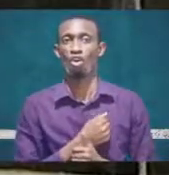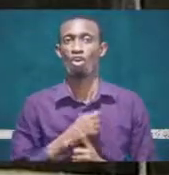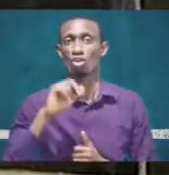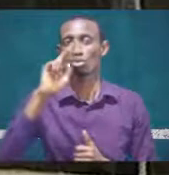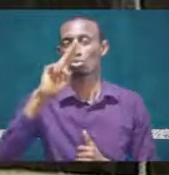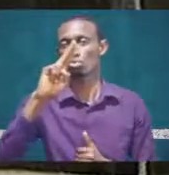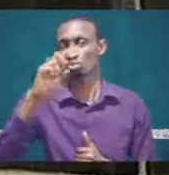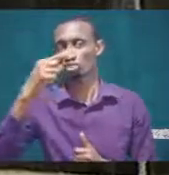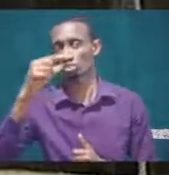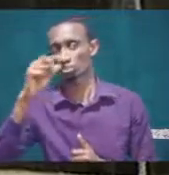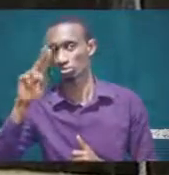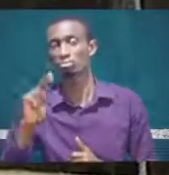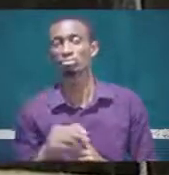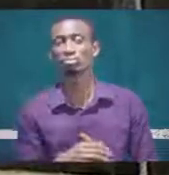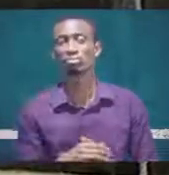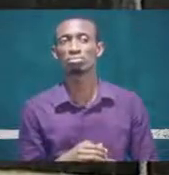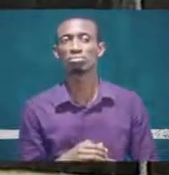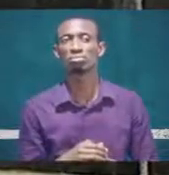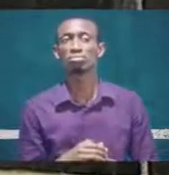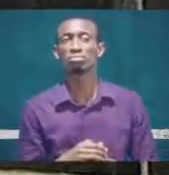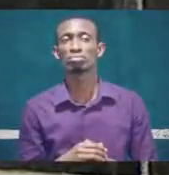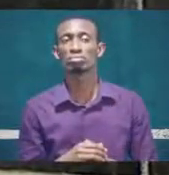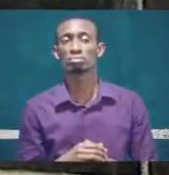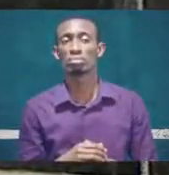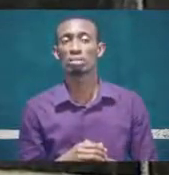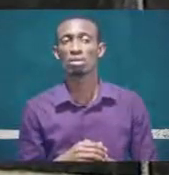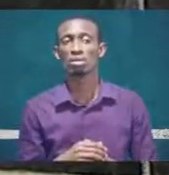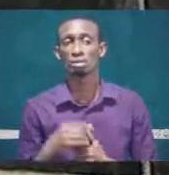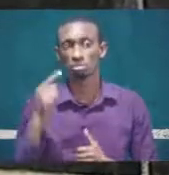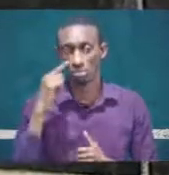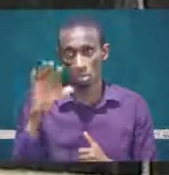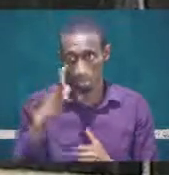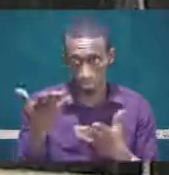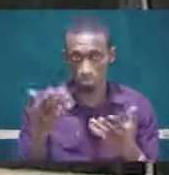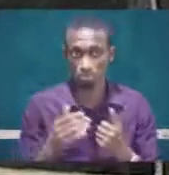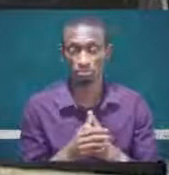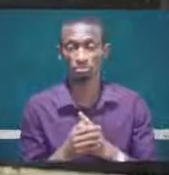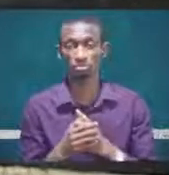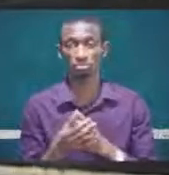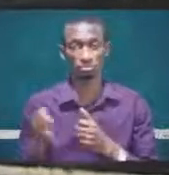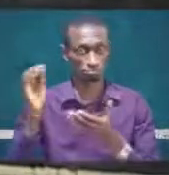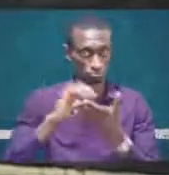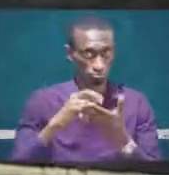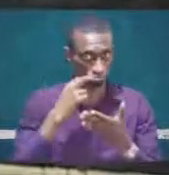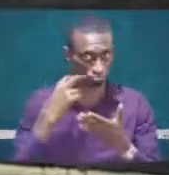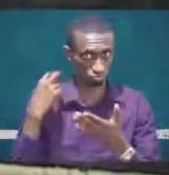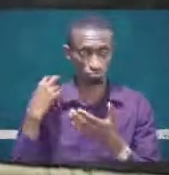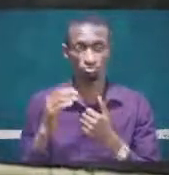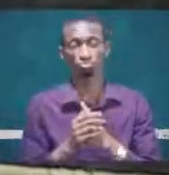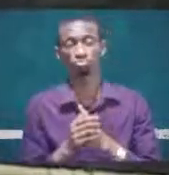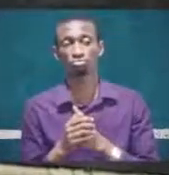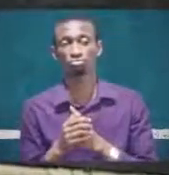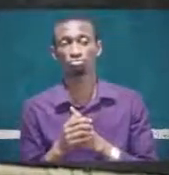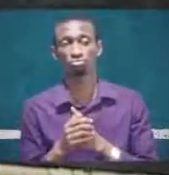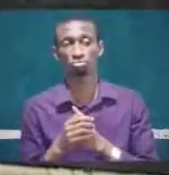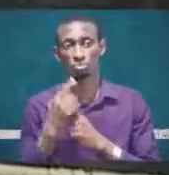U, G, and U. So where are we? Let's get back to the projection